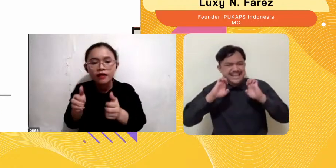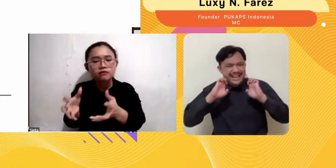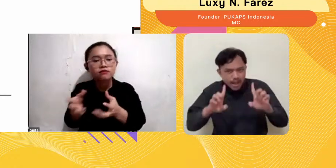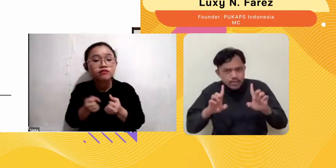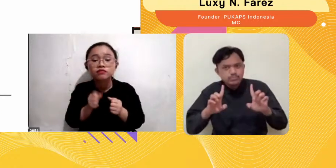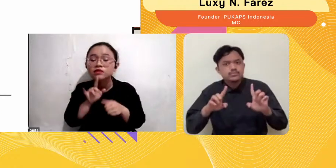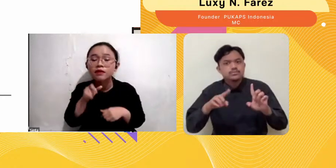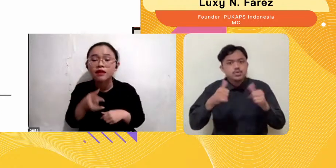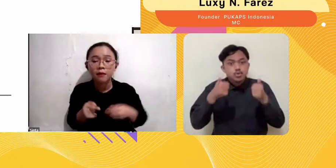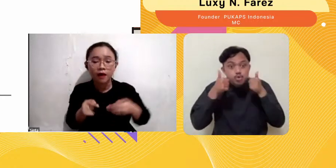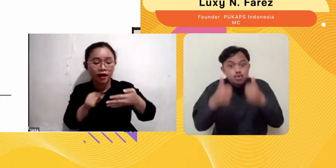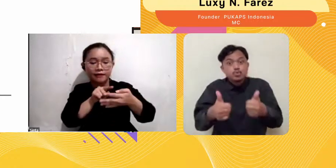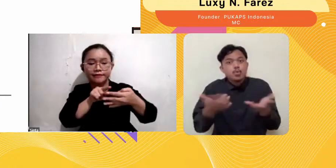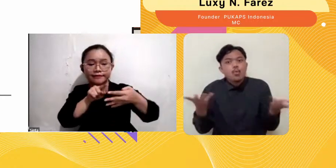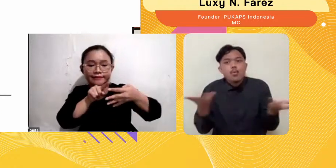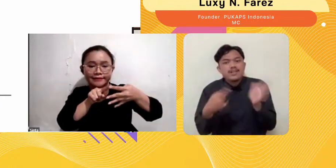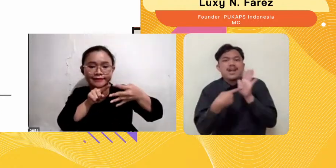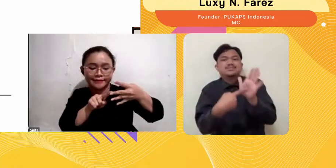the answer,